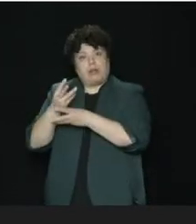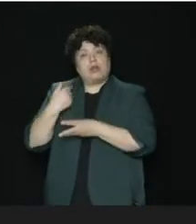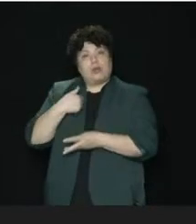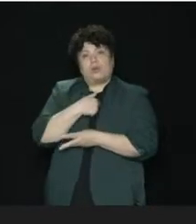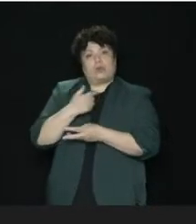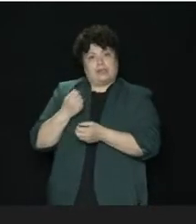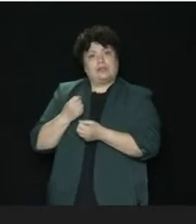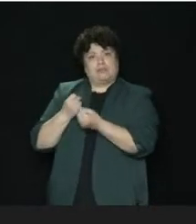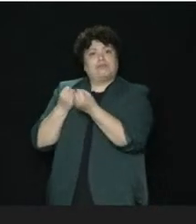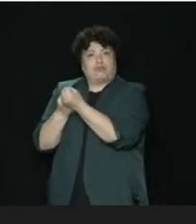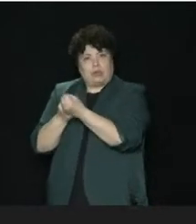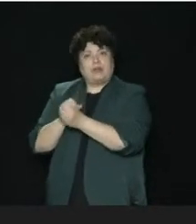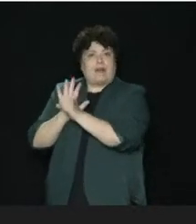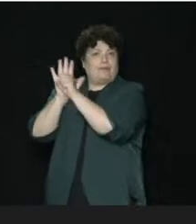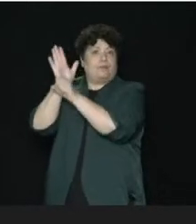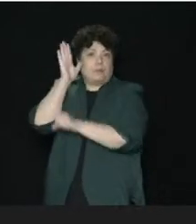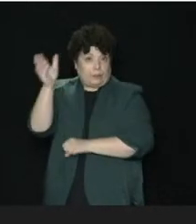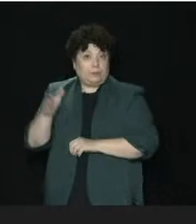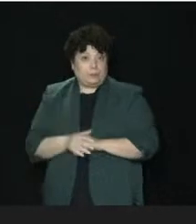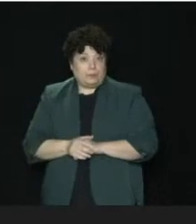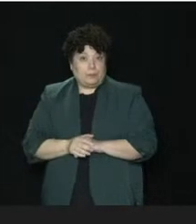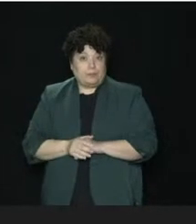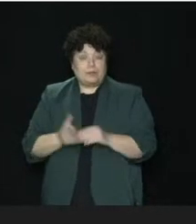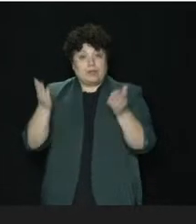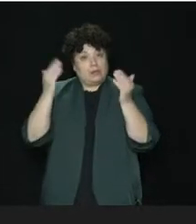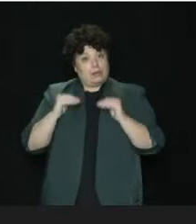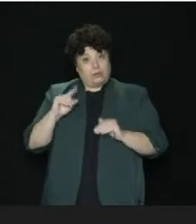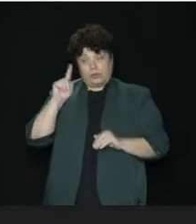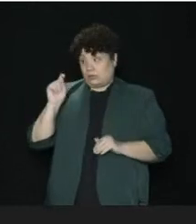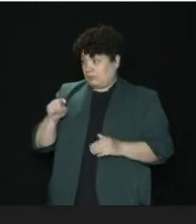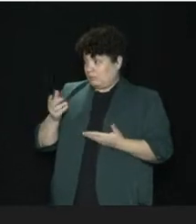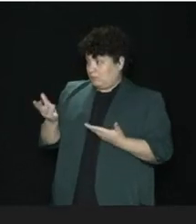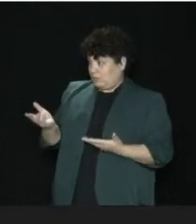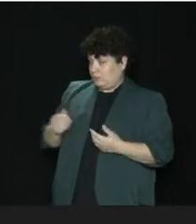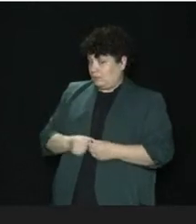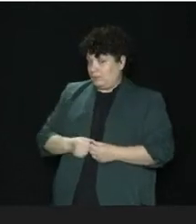for that. A follow-up, Charlie?